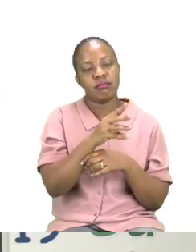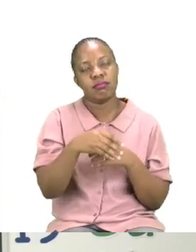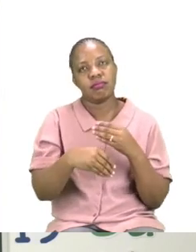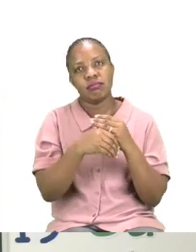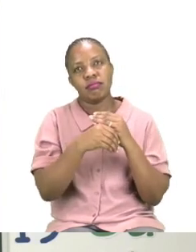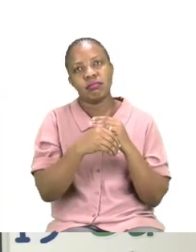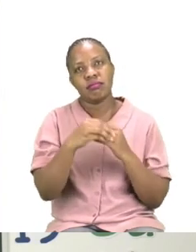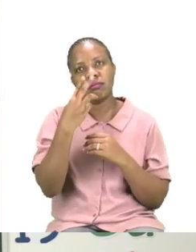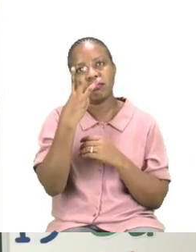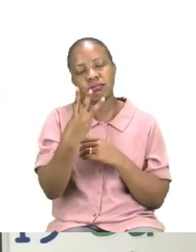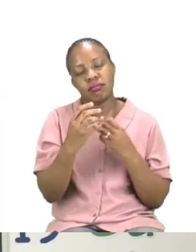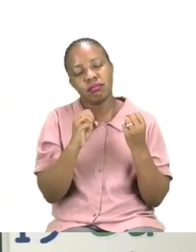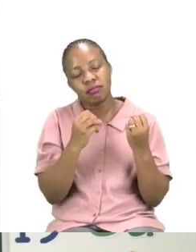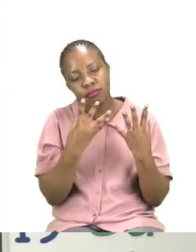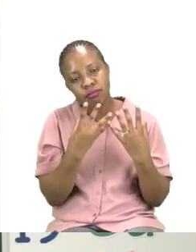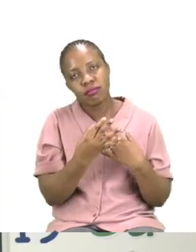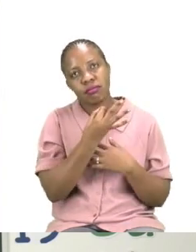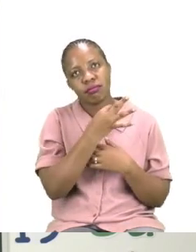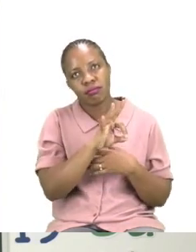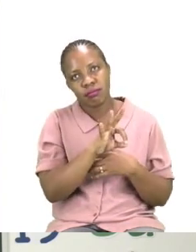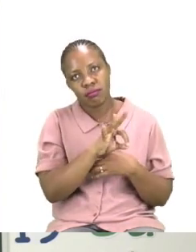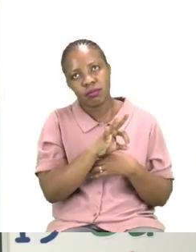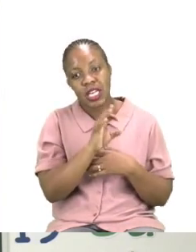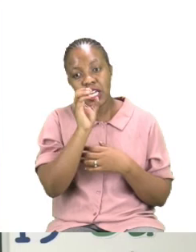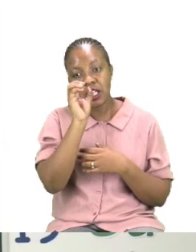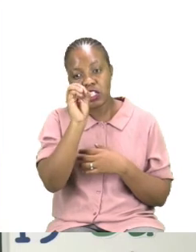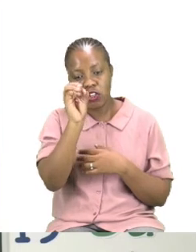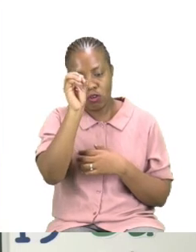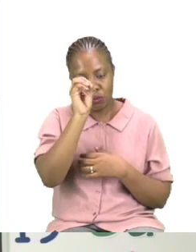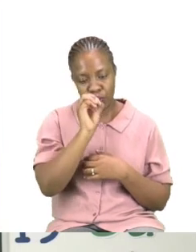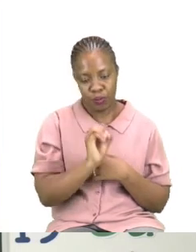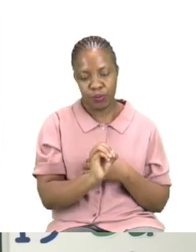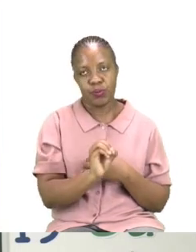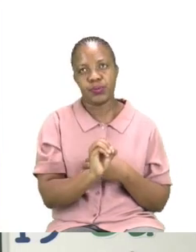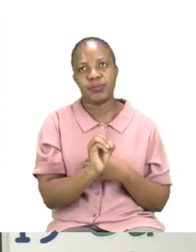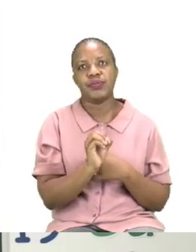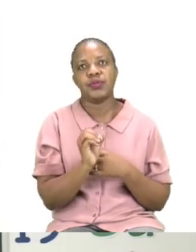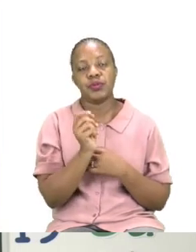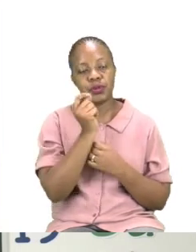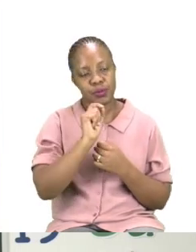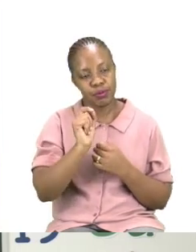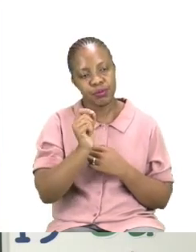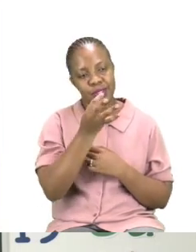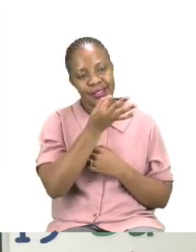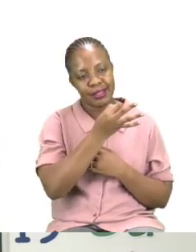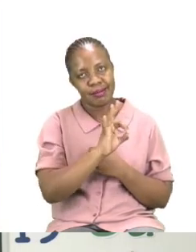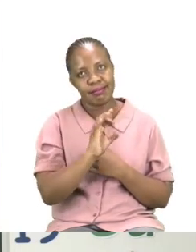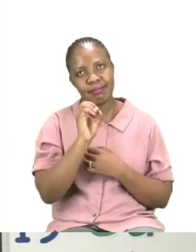9. And then we add our 0. Because 0 plus